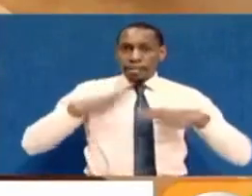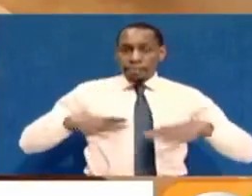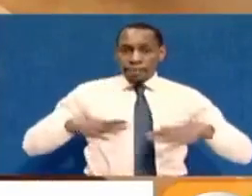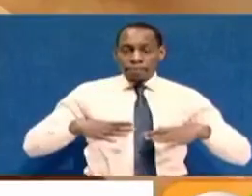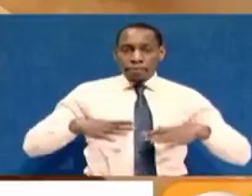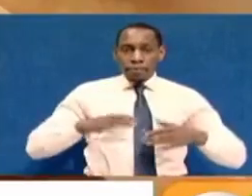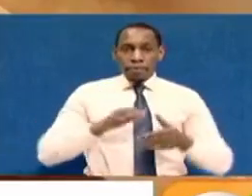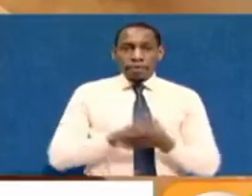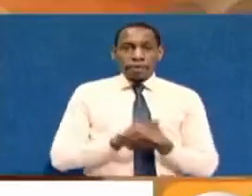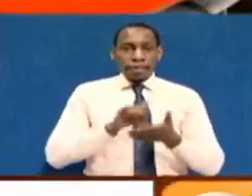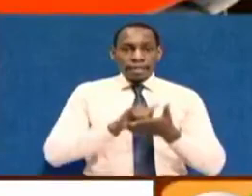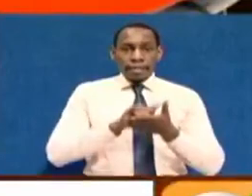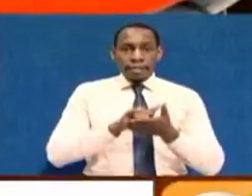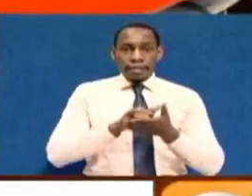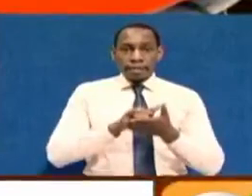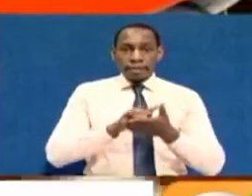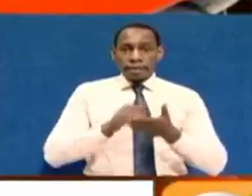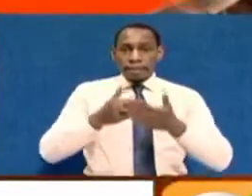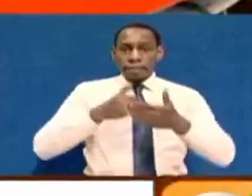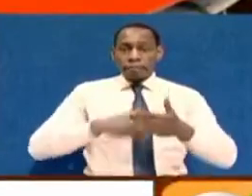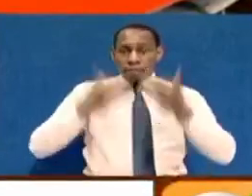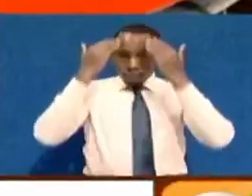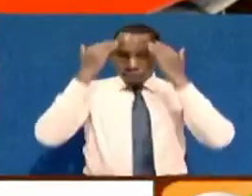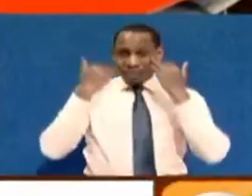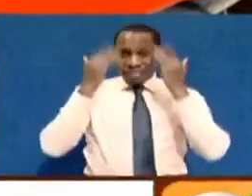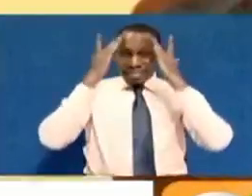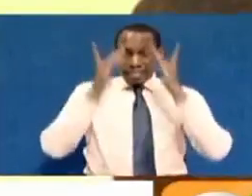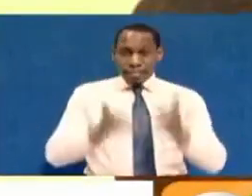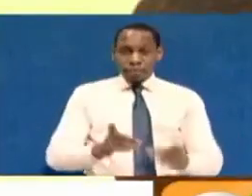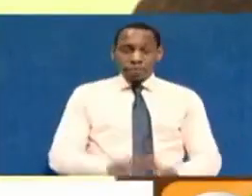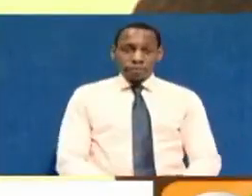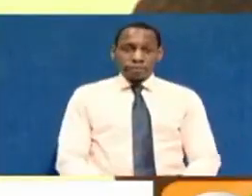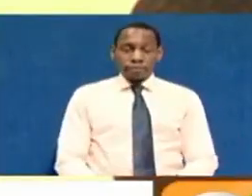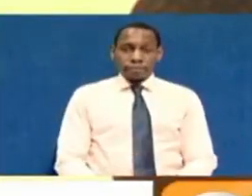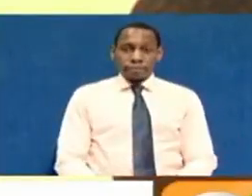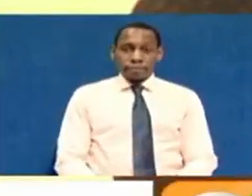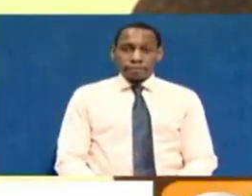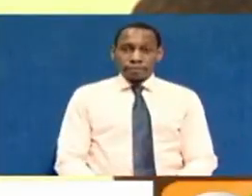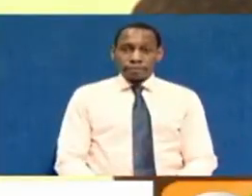impact statements informed the court's decision.